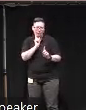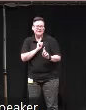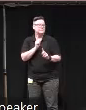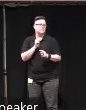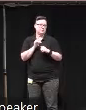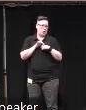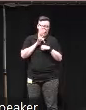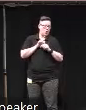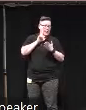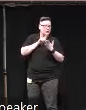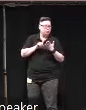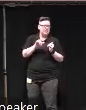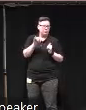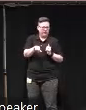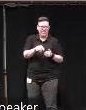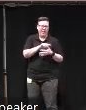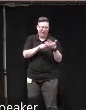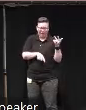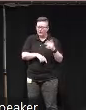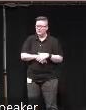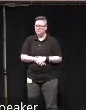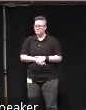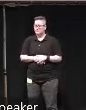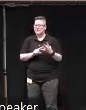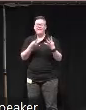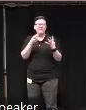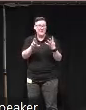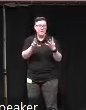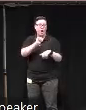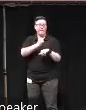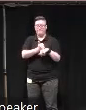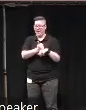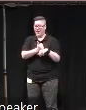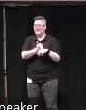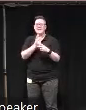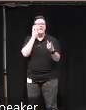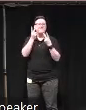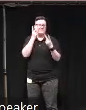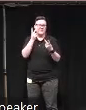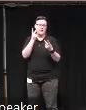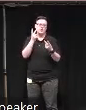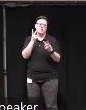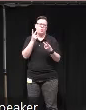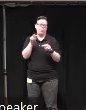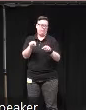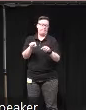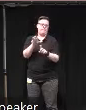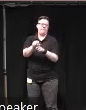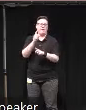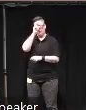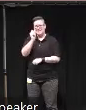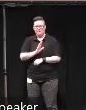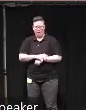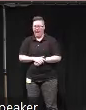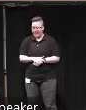pilot research on, virtual reality-based visual remediations in schizophrenia. We